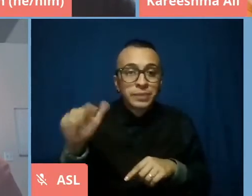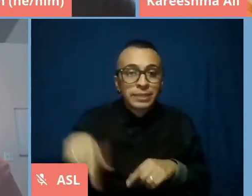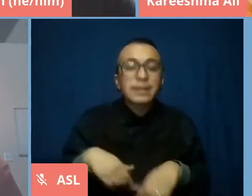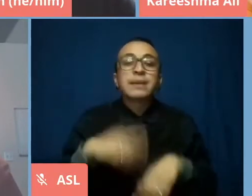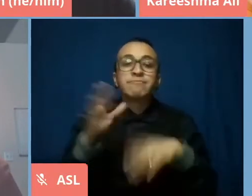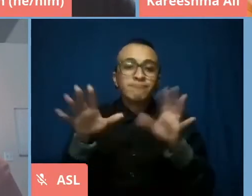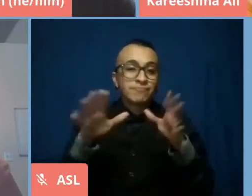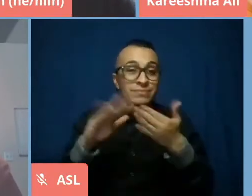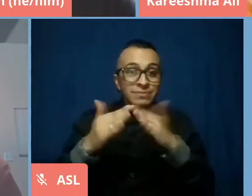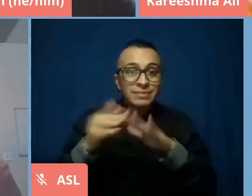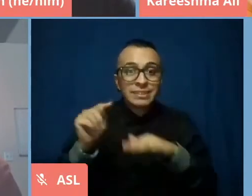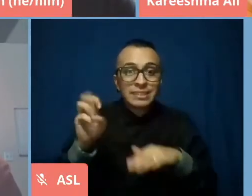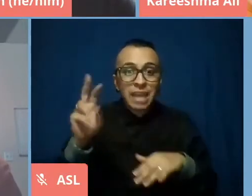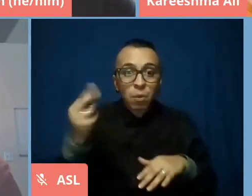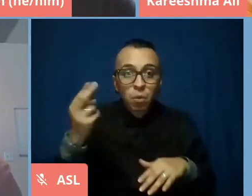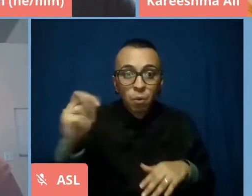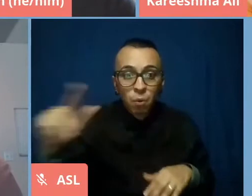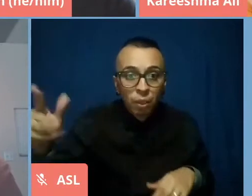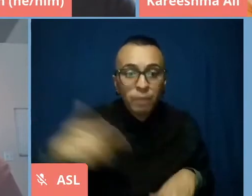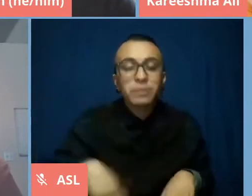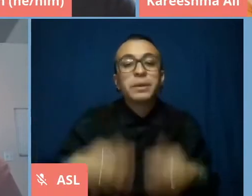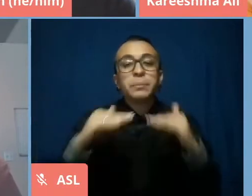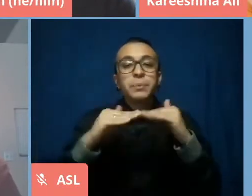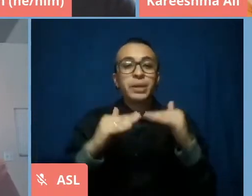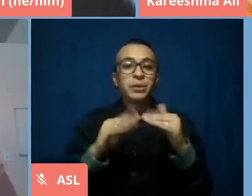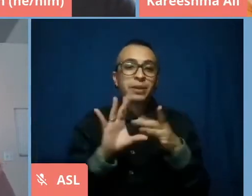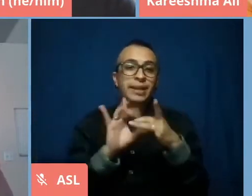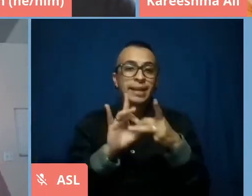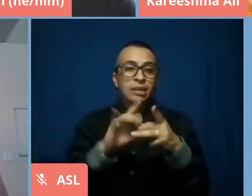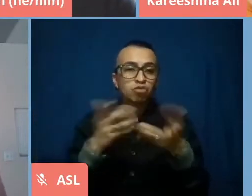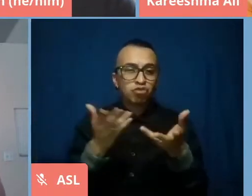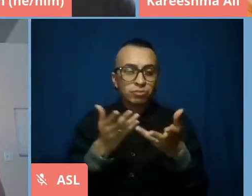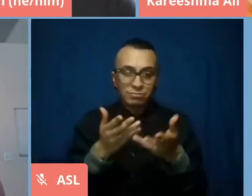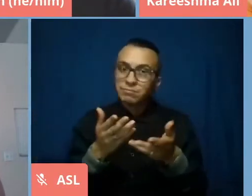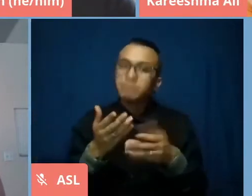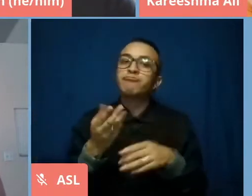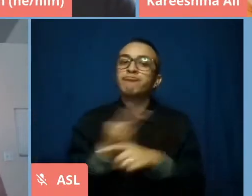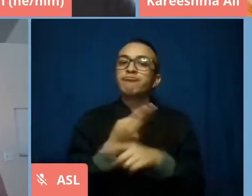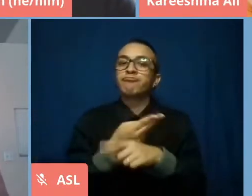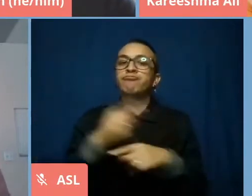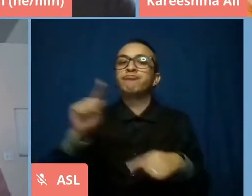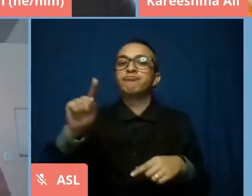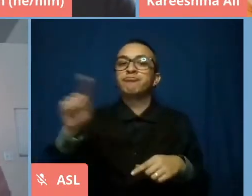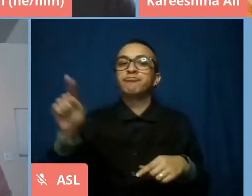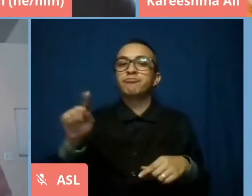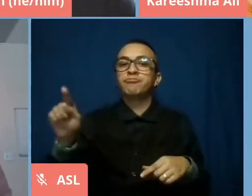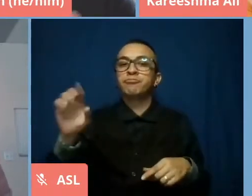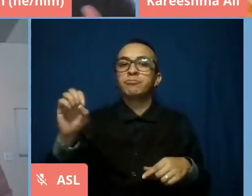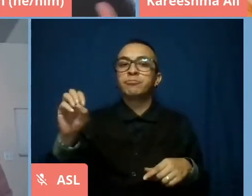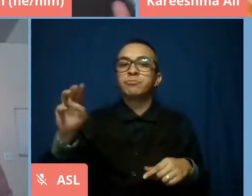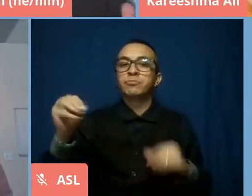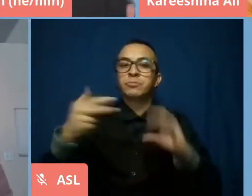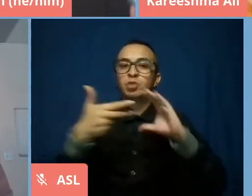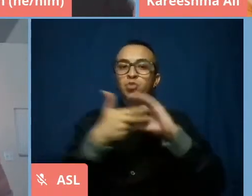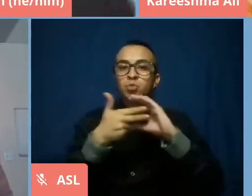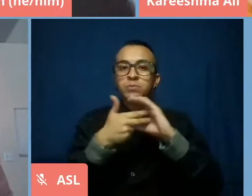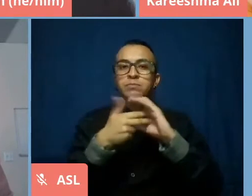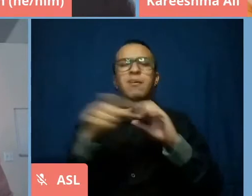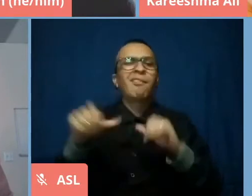halls or peer connections through Zoom and other platforms,